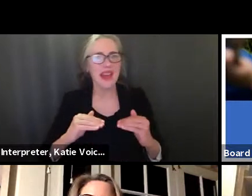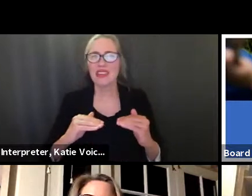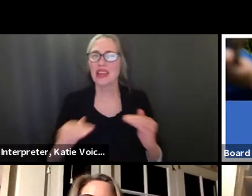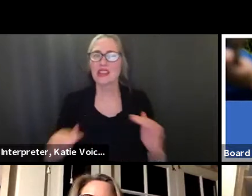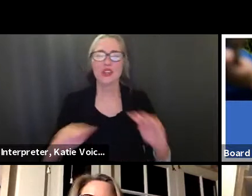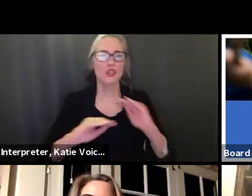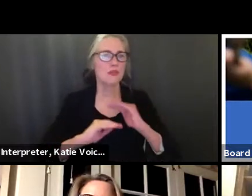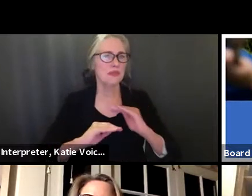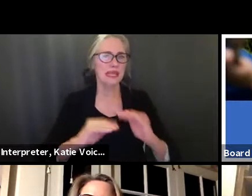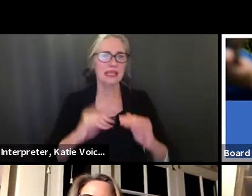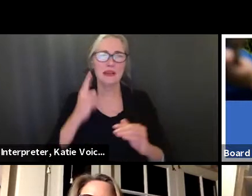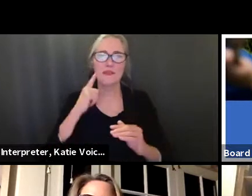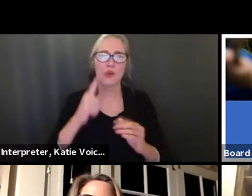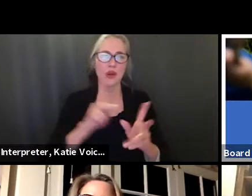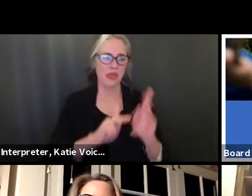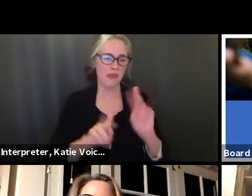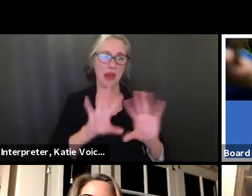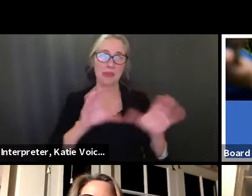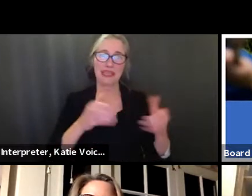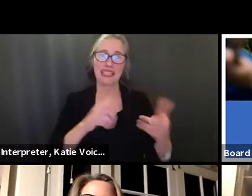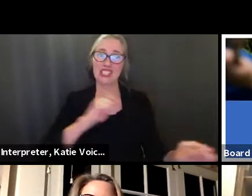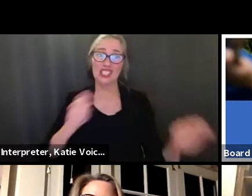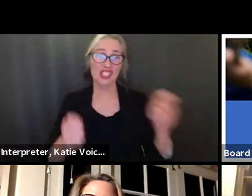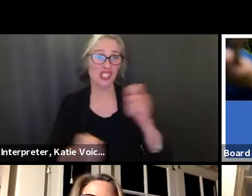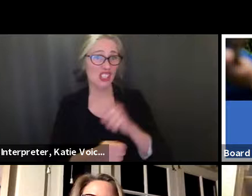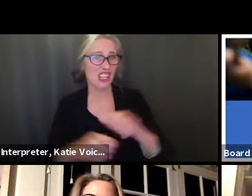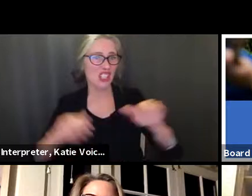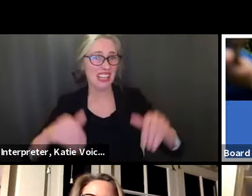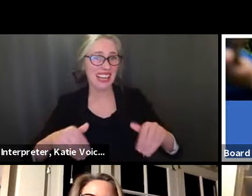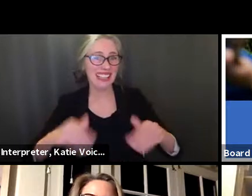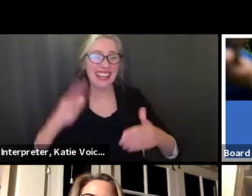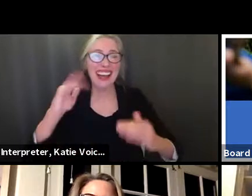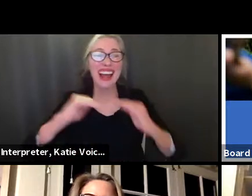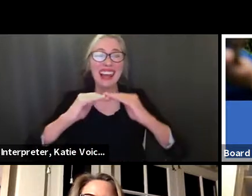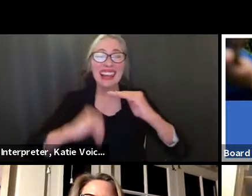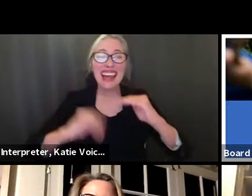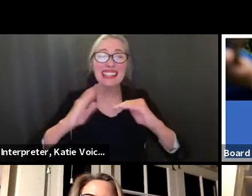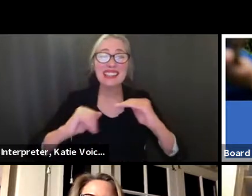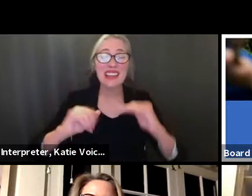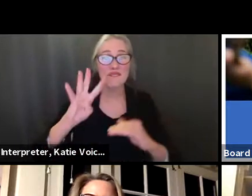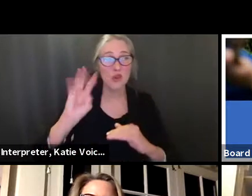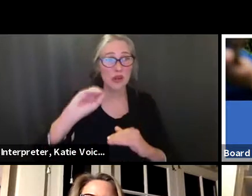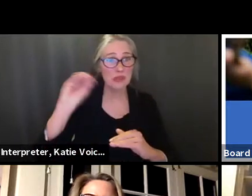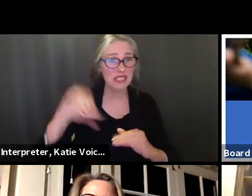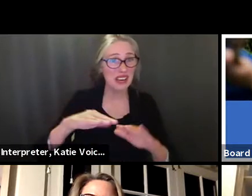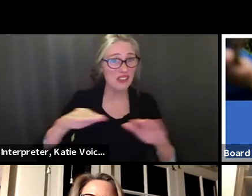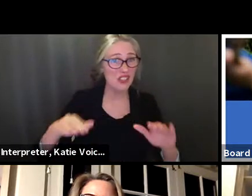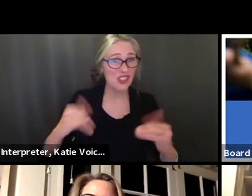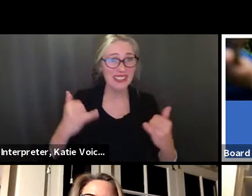shift that we have sought. Currently, less than 40% of our children